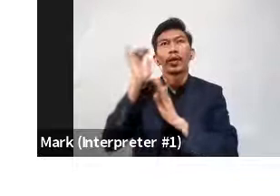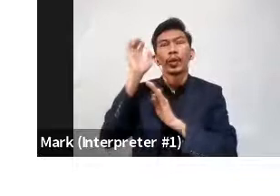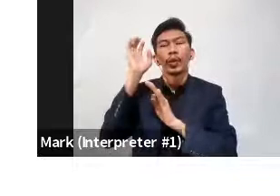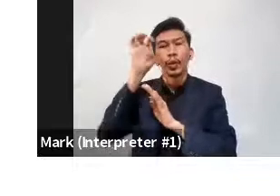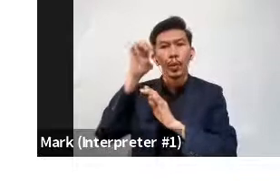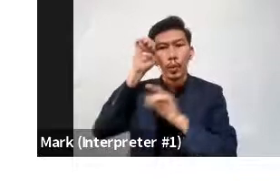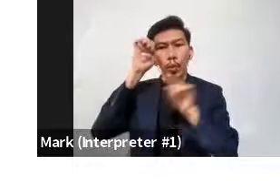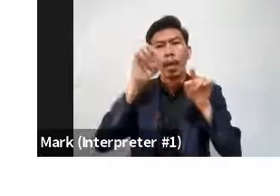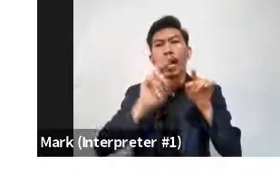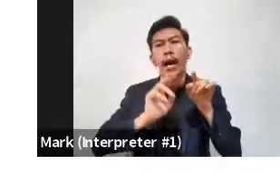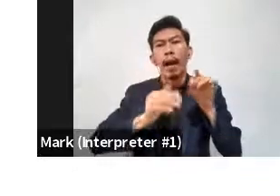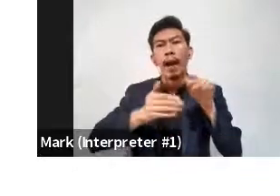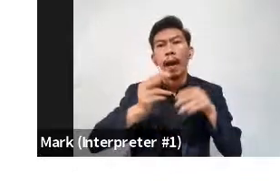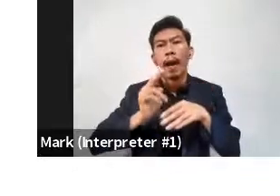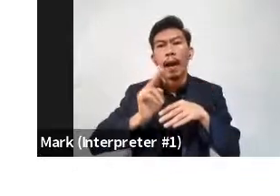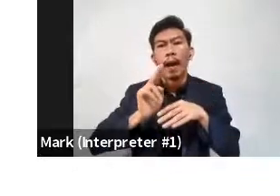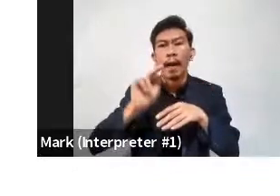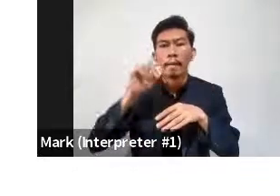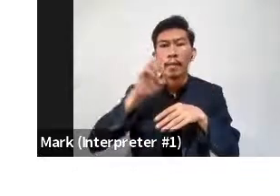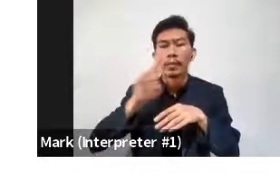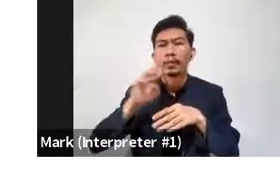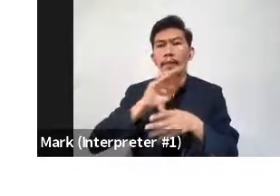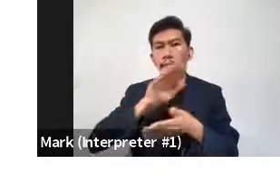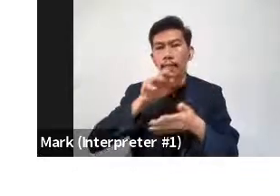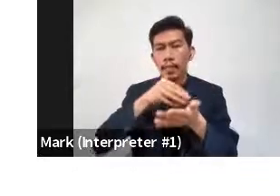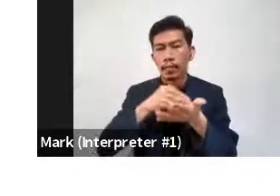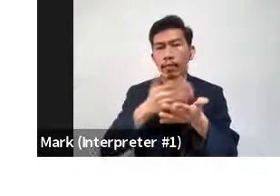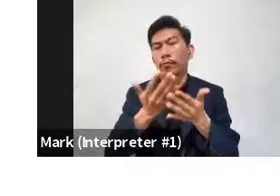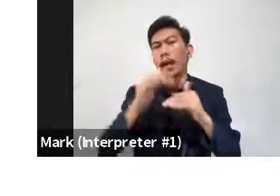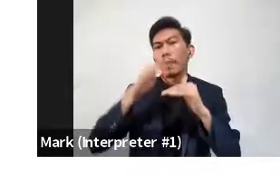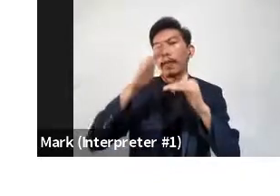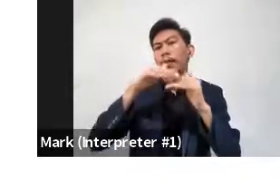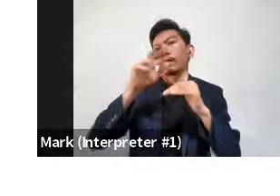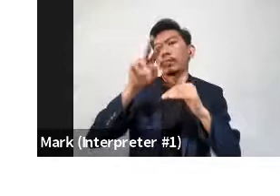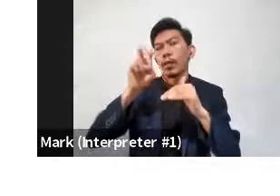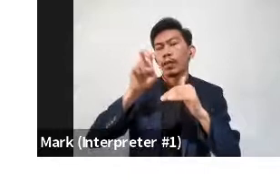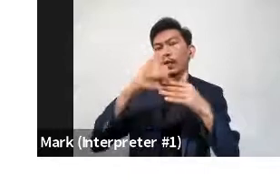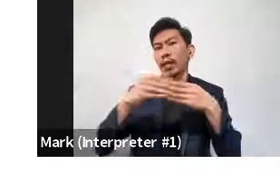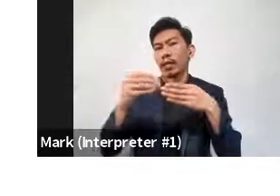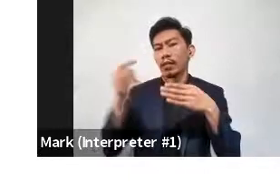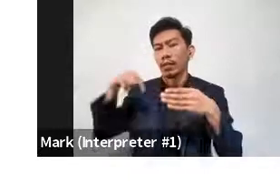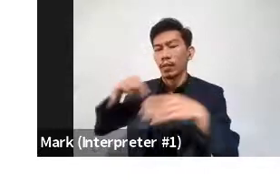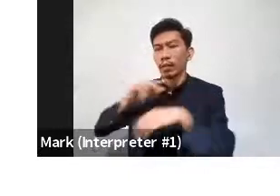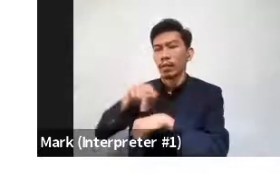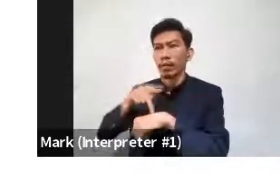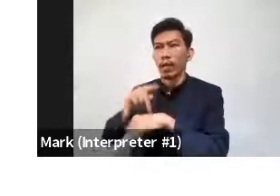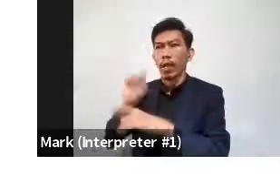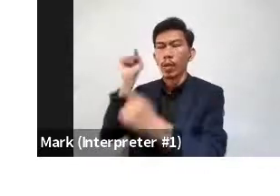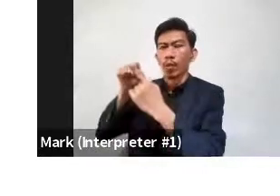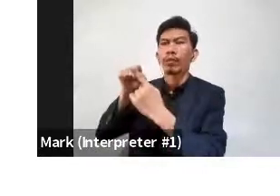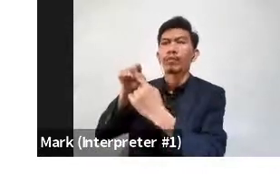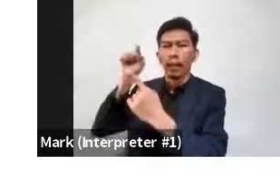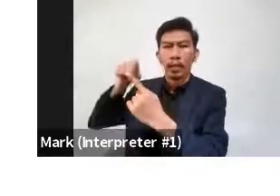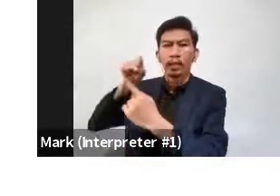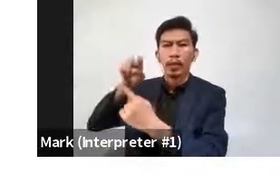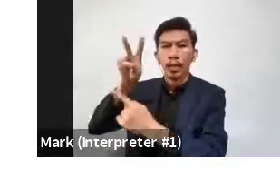upper middle are much higher than 200. But I think for us, I think we need to aim for at least $200, similar